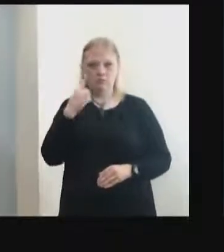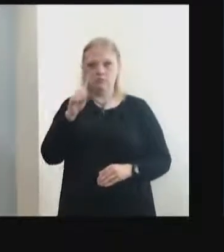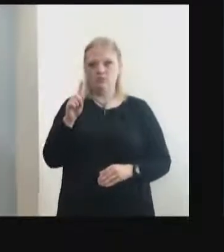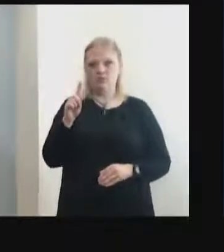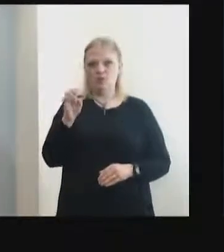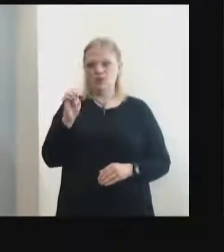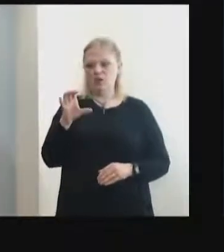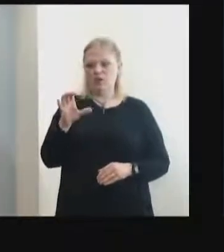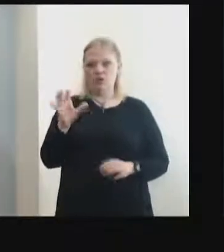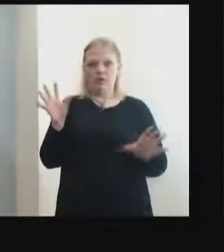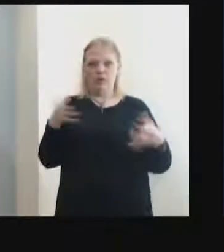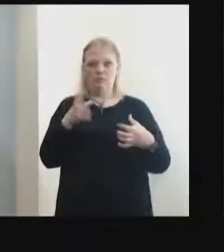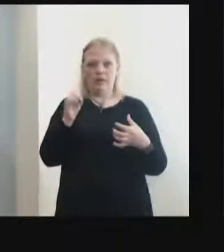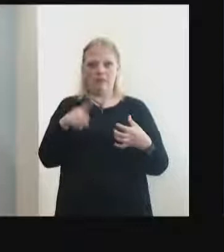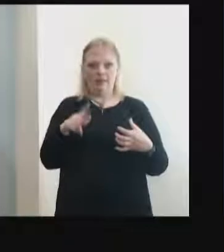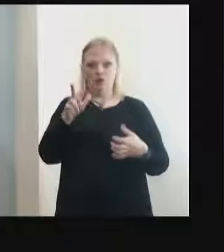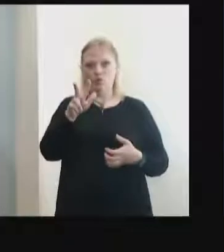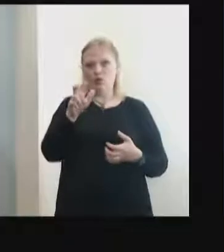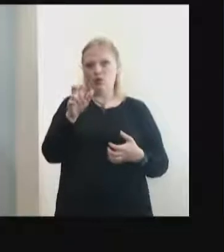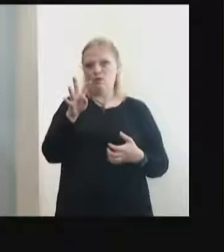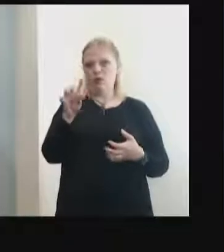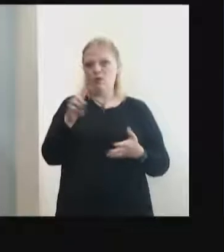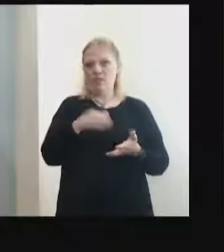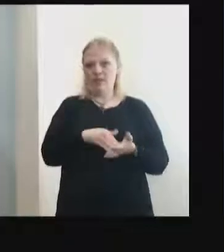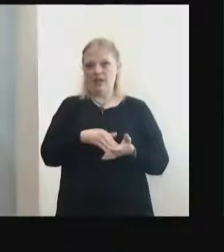County population, which is